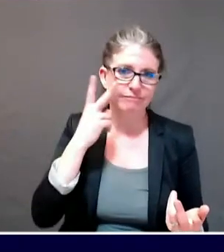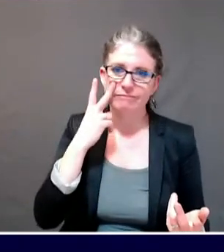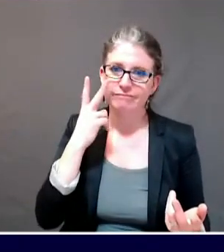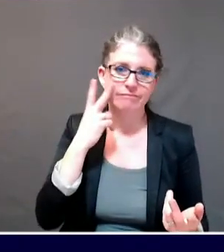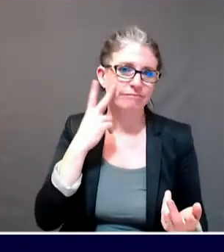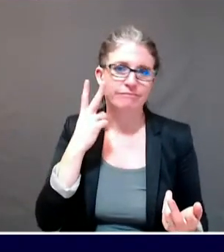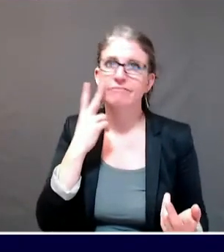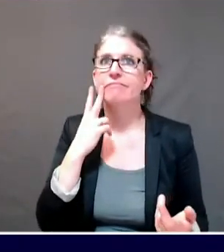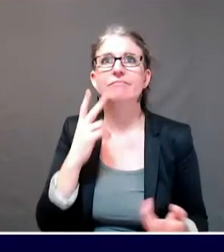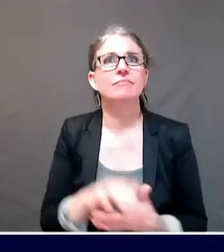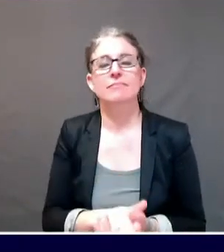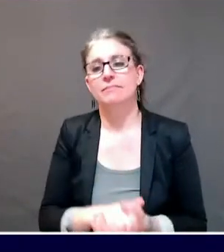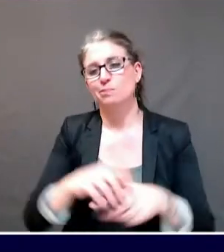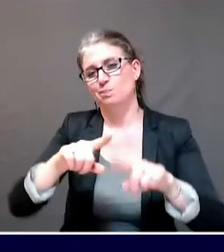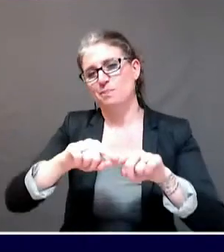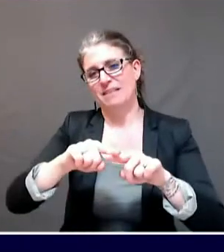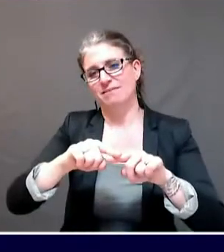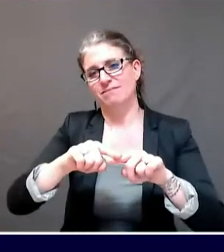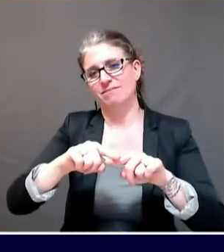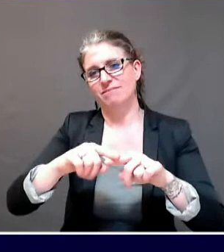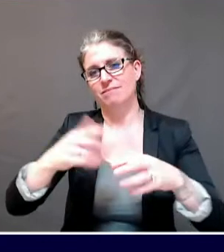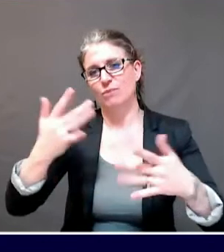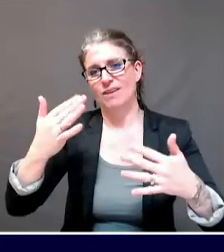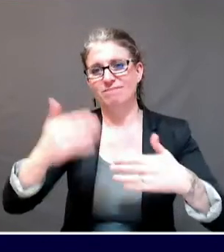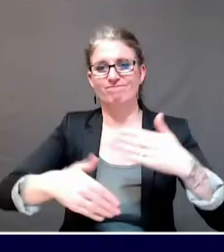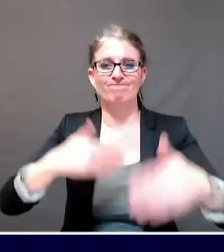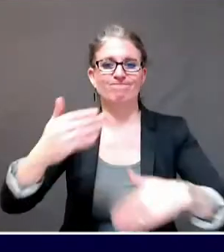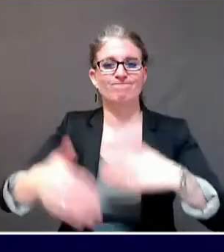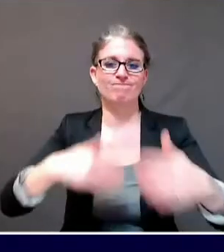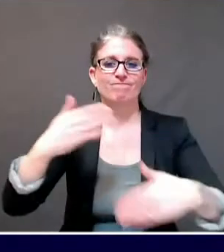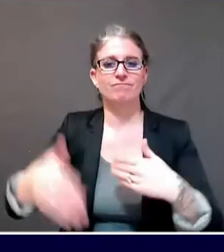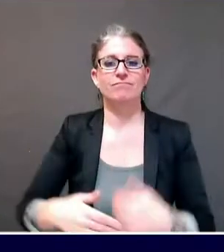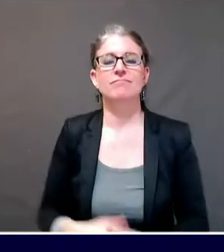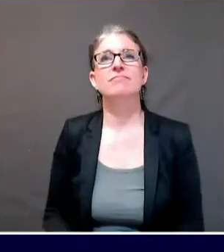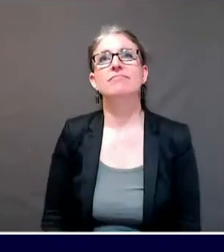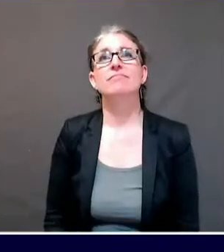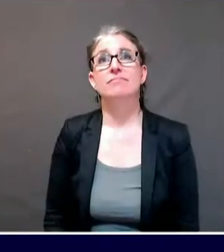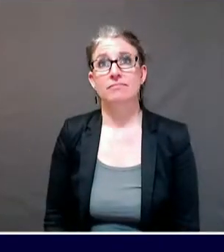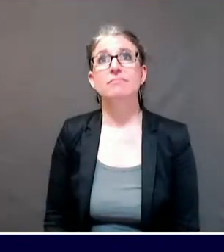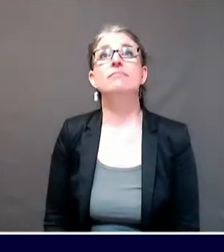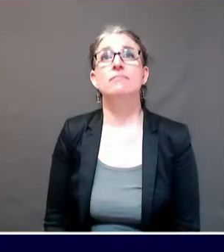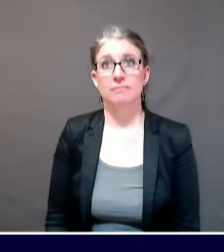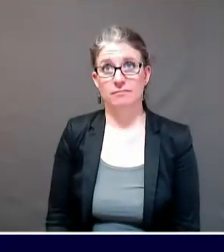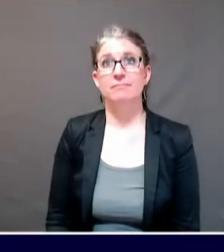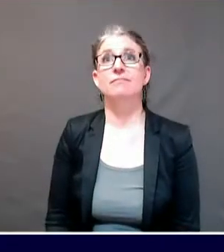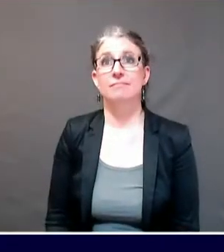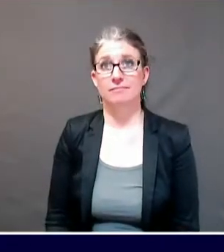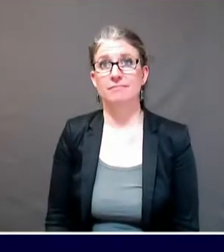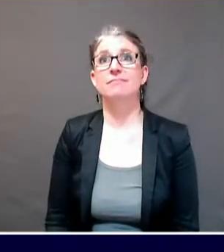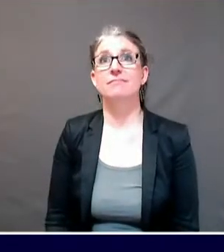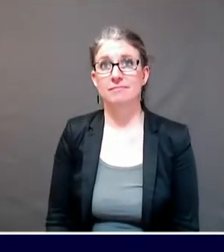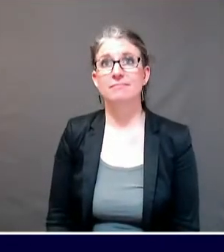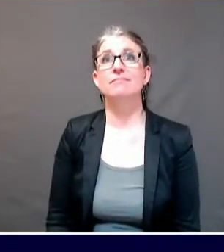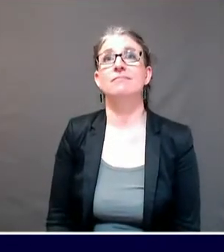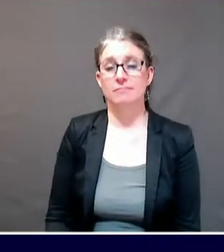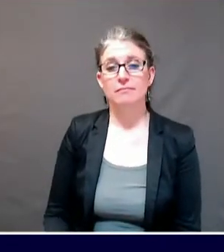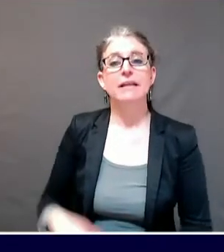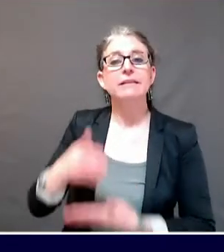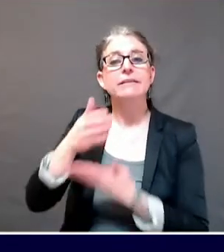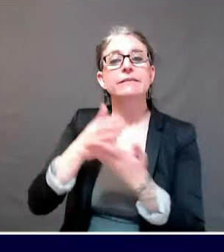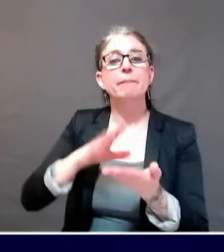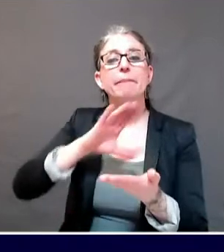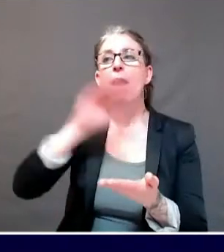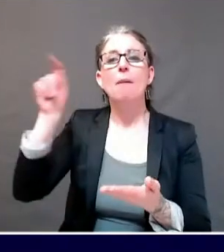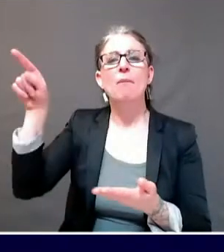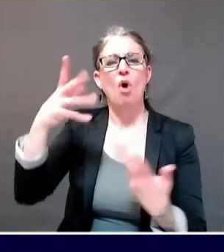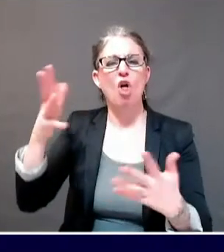of location. Some employers have very robust worksite wellness programs that may be able to accommodate this.